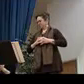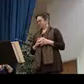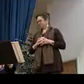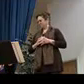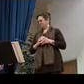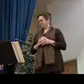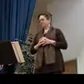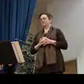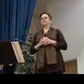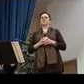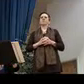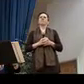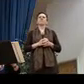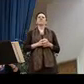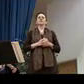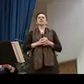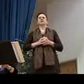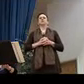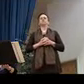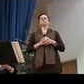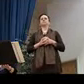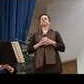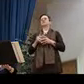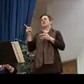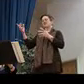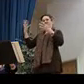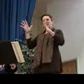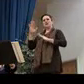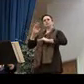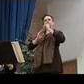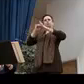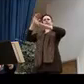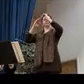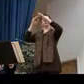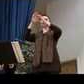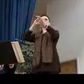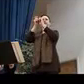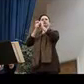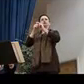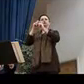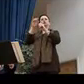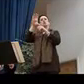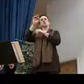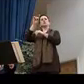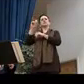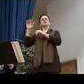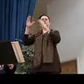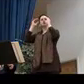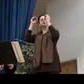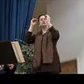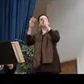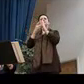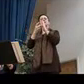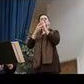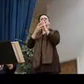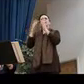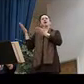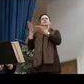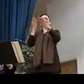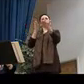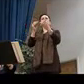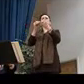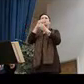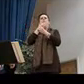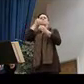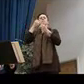They have restructured courses, their teaching techniques, and the delivery to better support the needs of our students and our